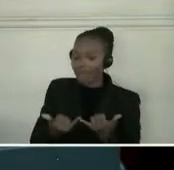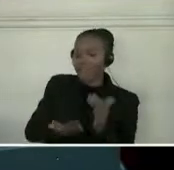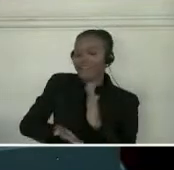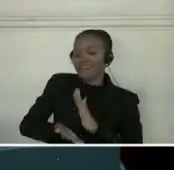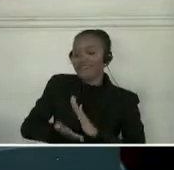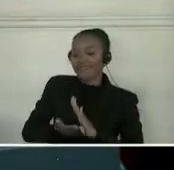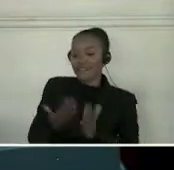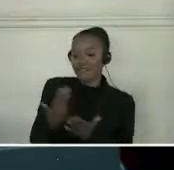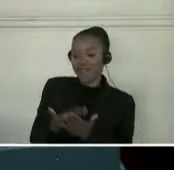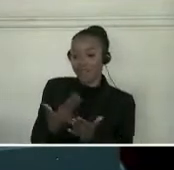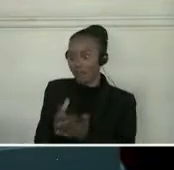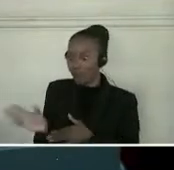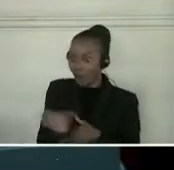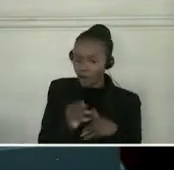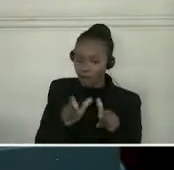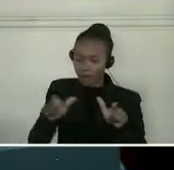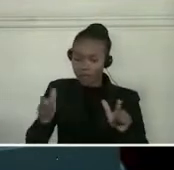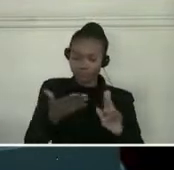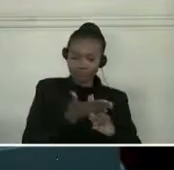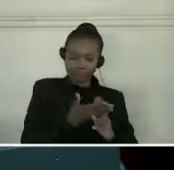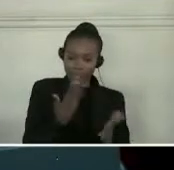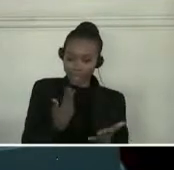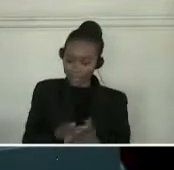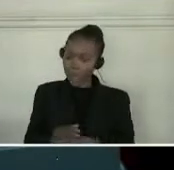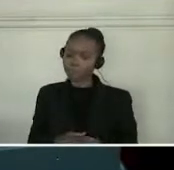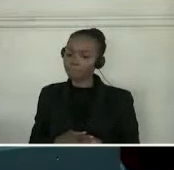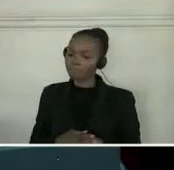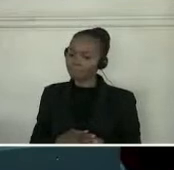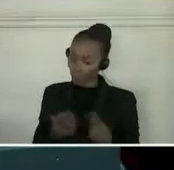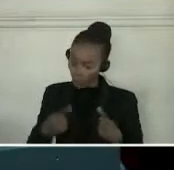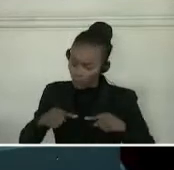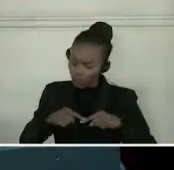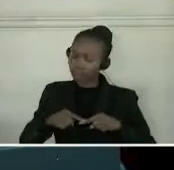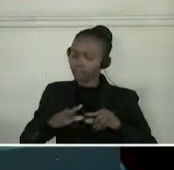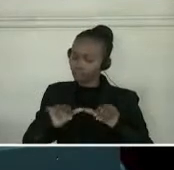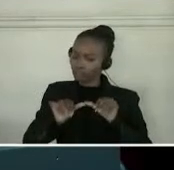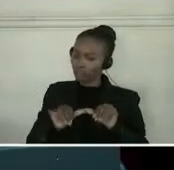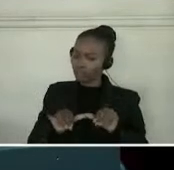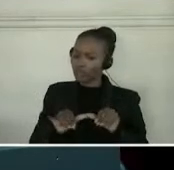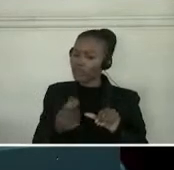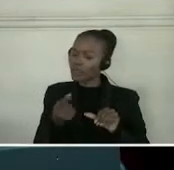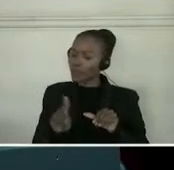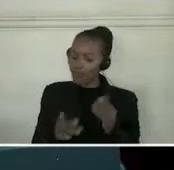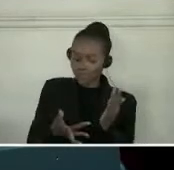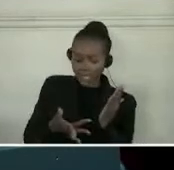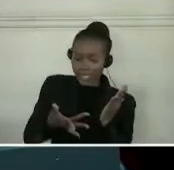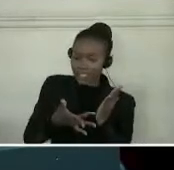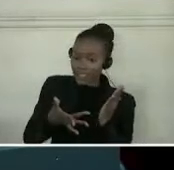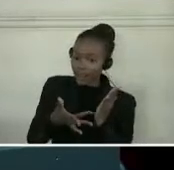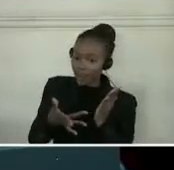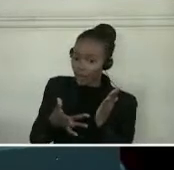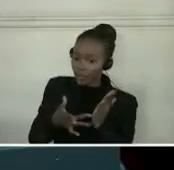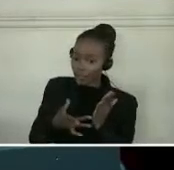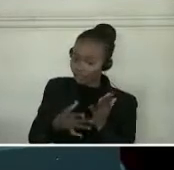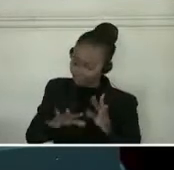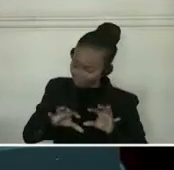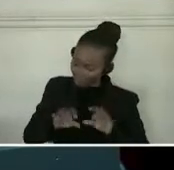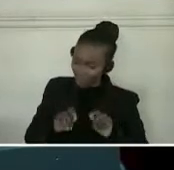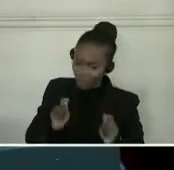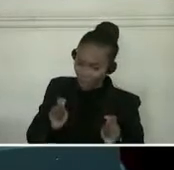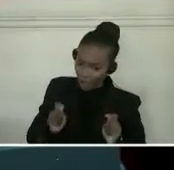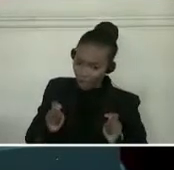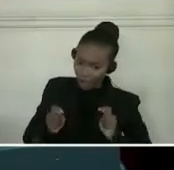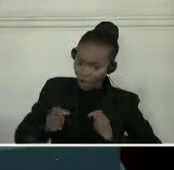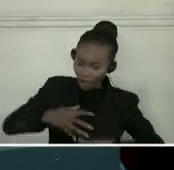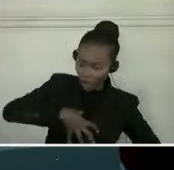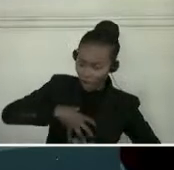users we will continue to embrace technology as much as possible by giving digital access to